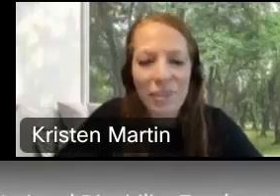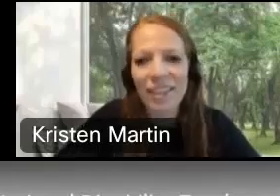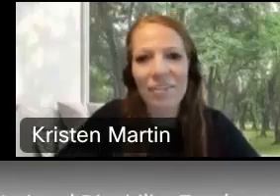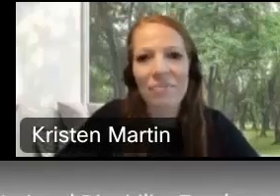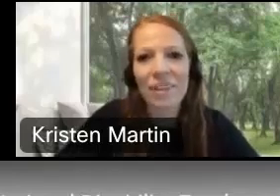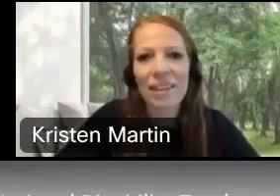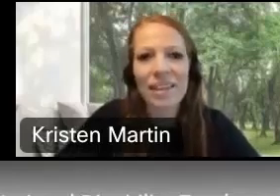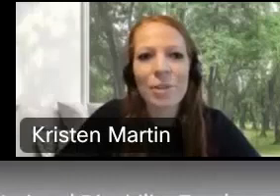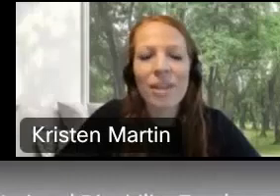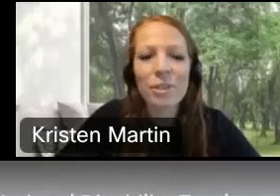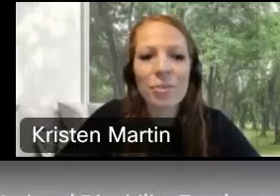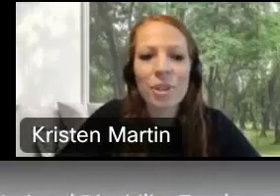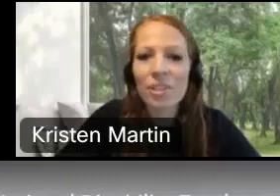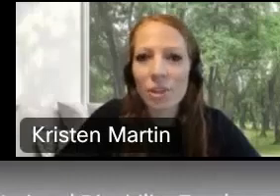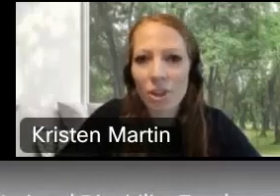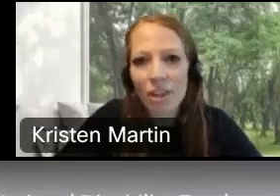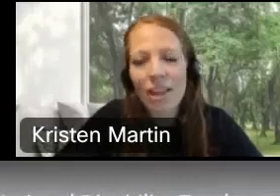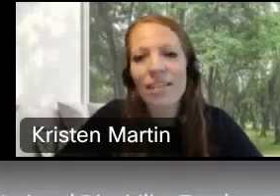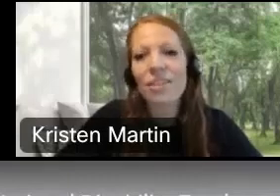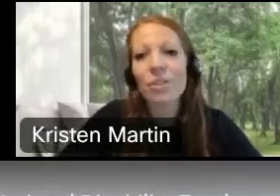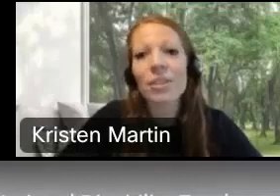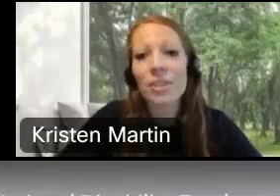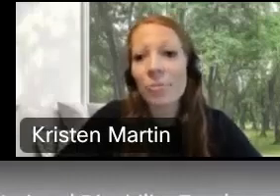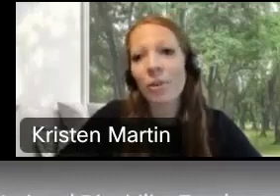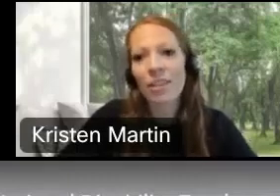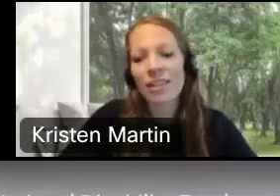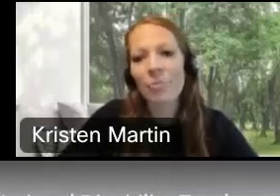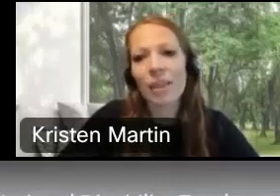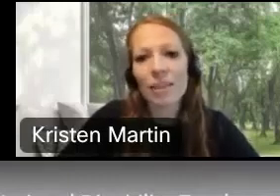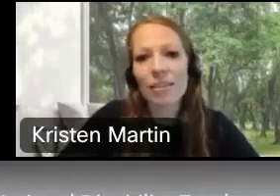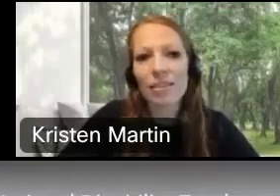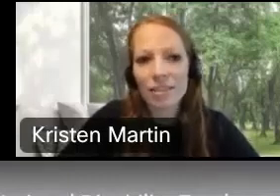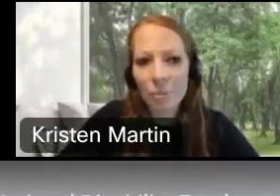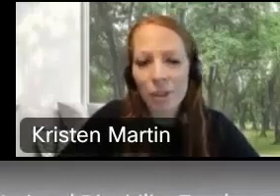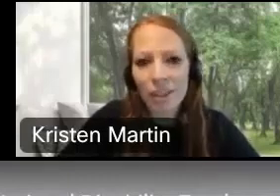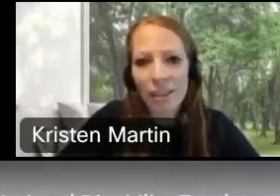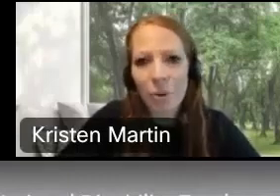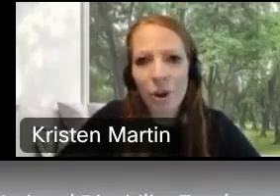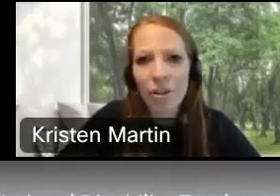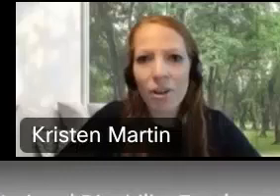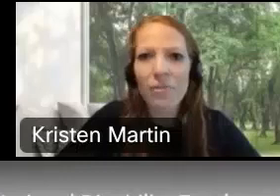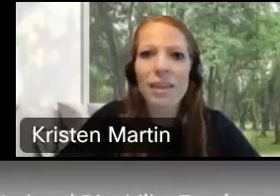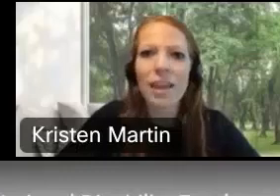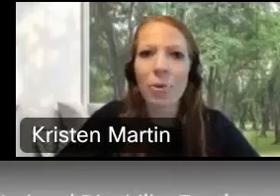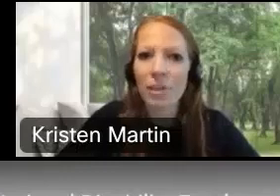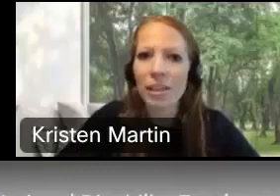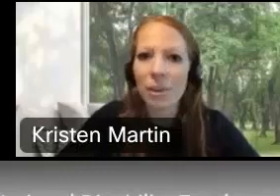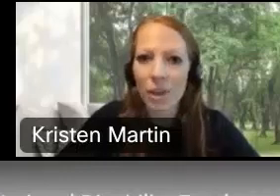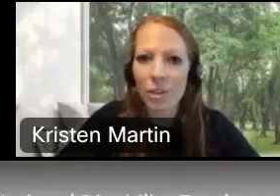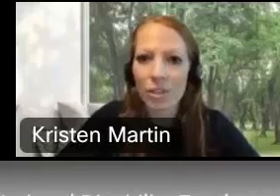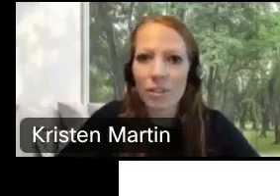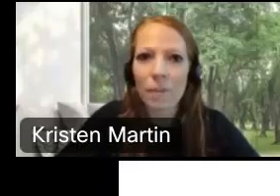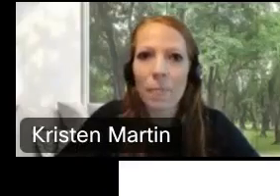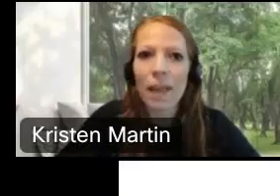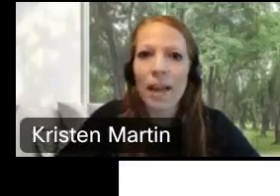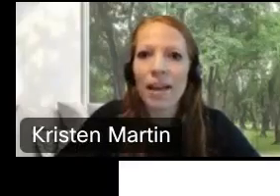Awesome, thank you. So as you just heard, this year's theme for NDEAM is disability, part of the equity